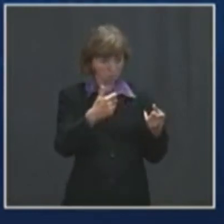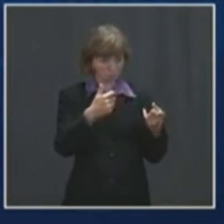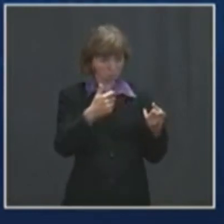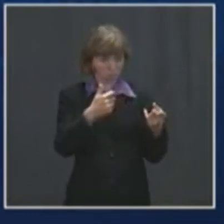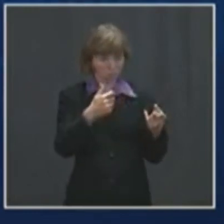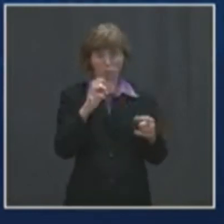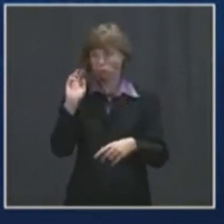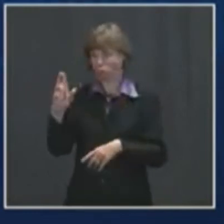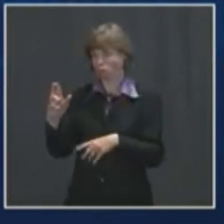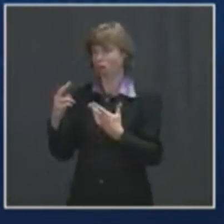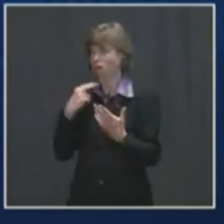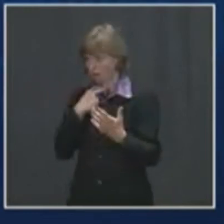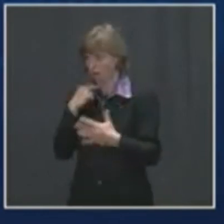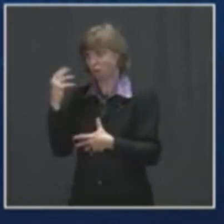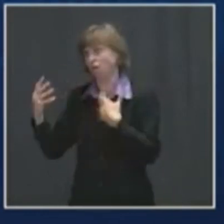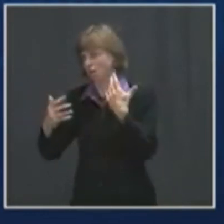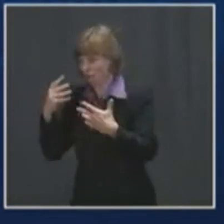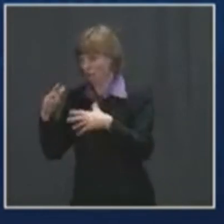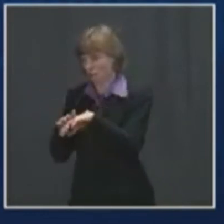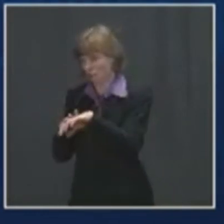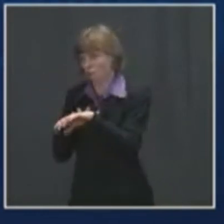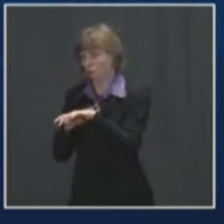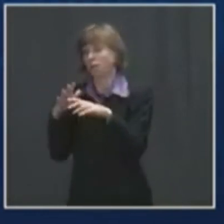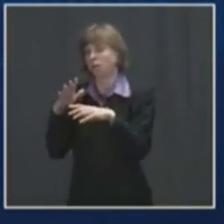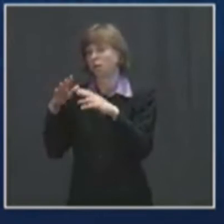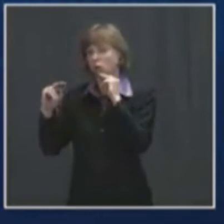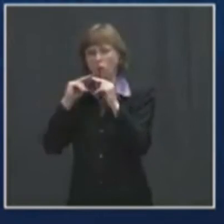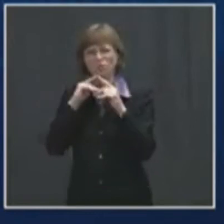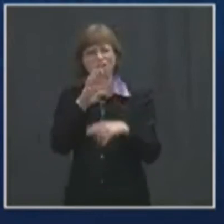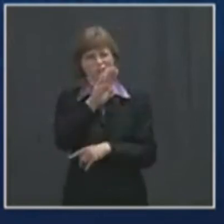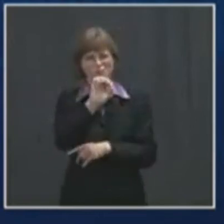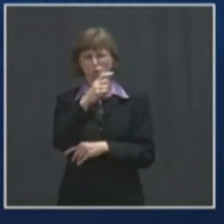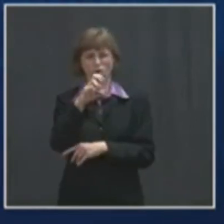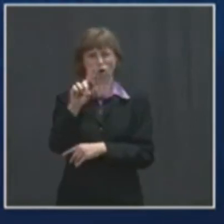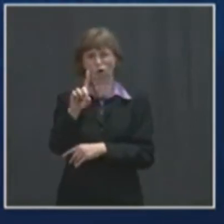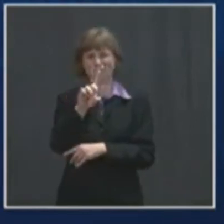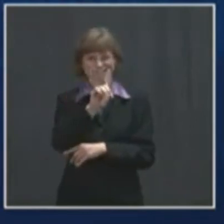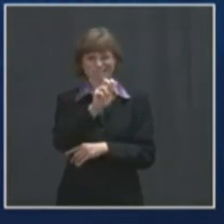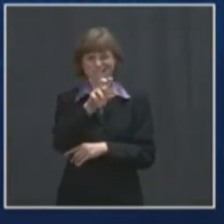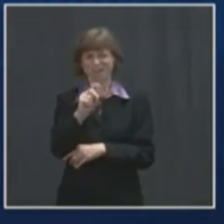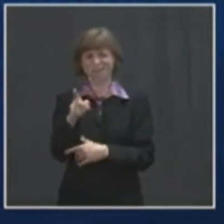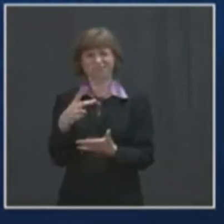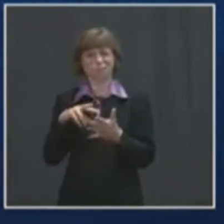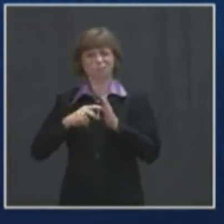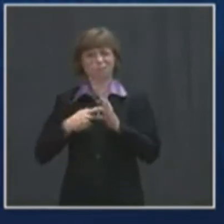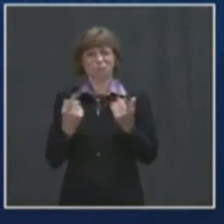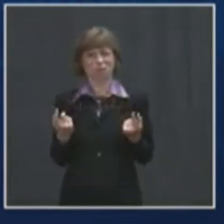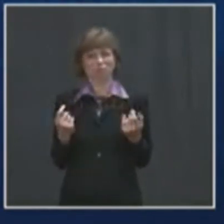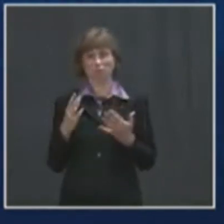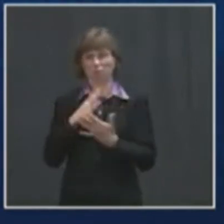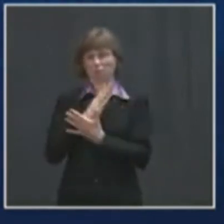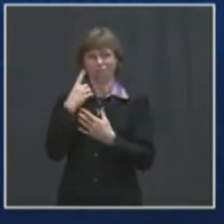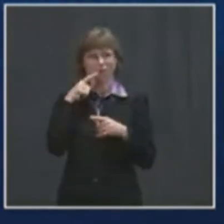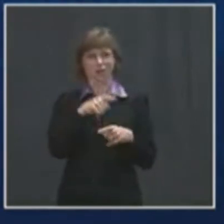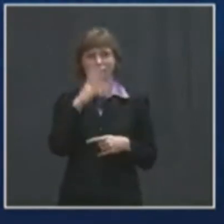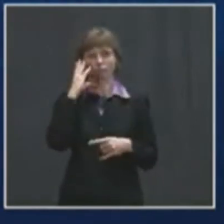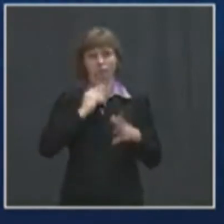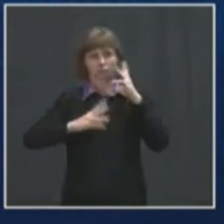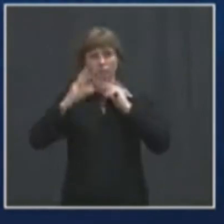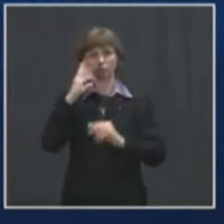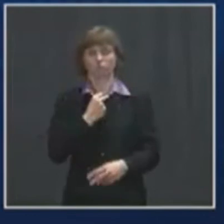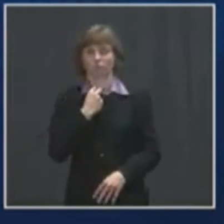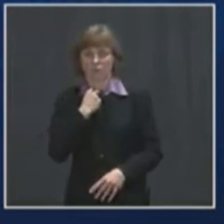negotiations. What's his definition of bogged down? What's a timeline looking like? Like for him, who's been involved in negotiations for many years, what does bogged